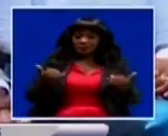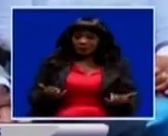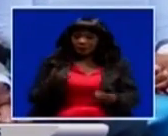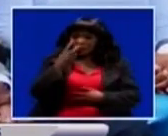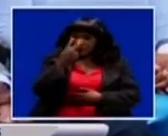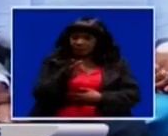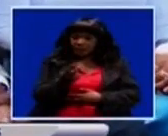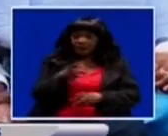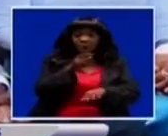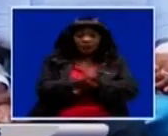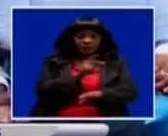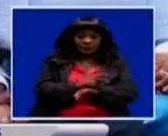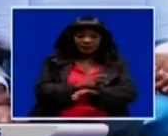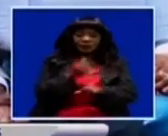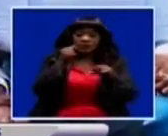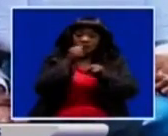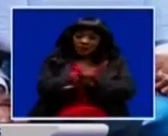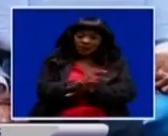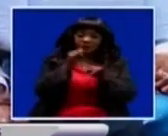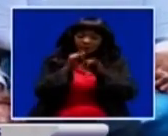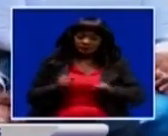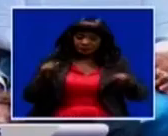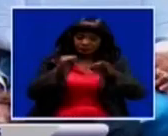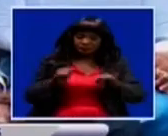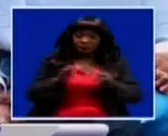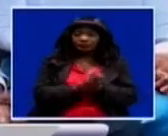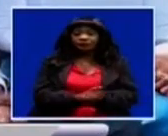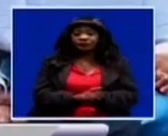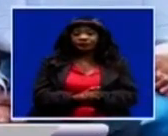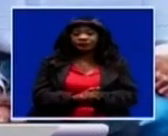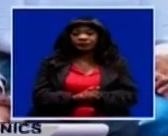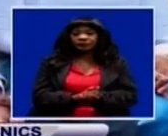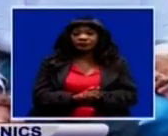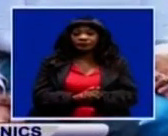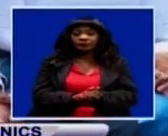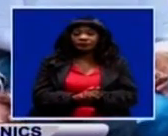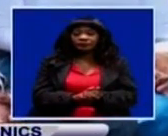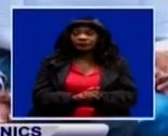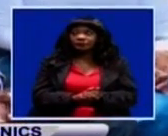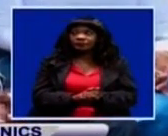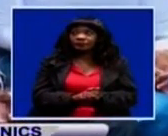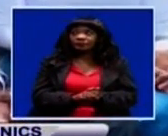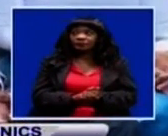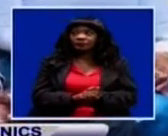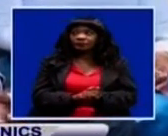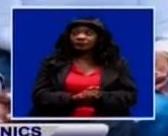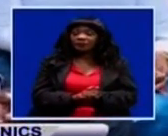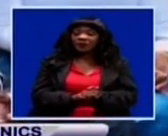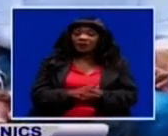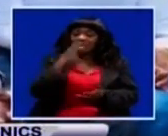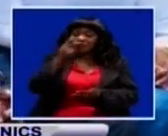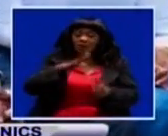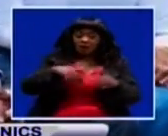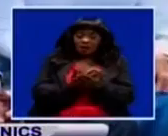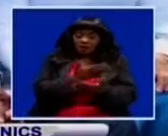implemented. So, Honorable Minister, we can see how you are toiling